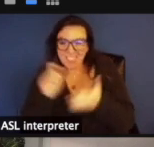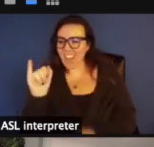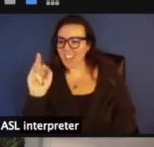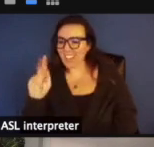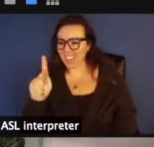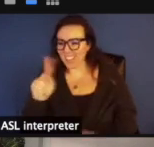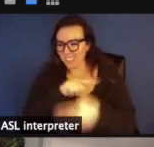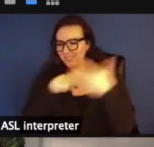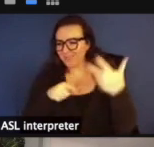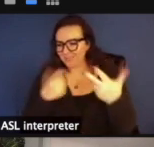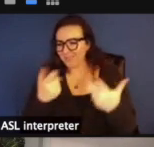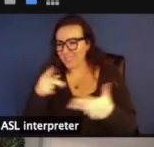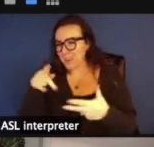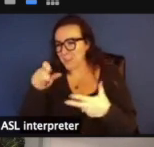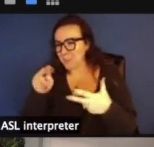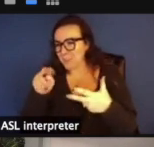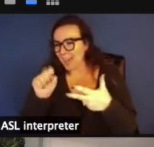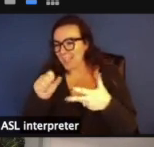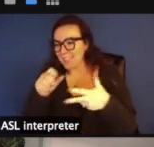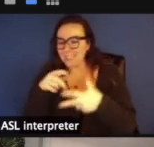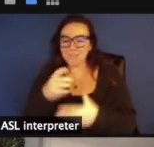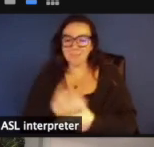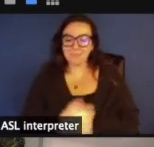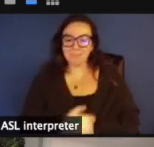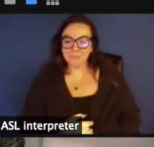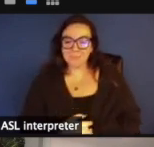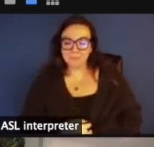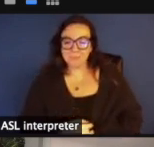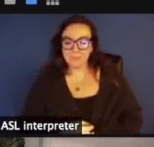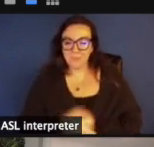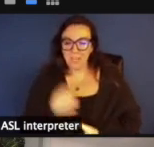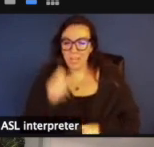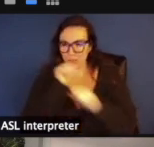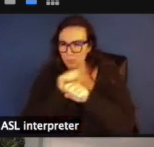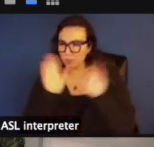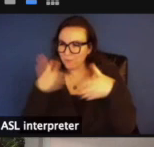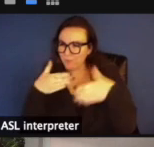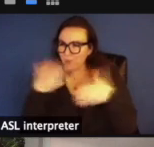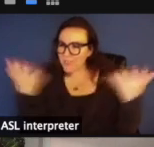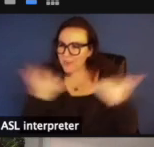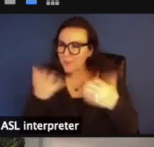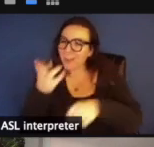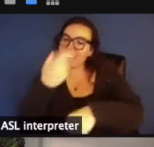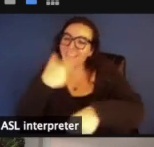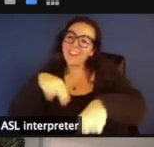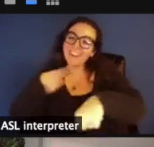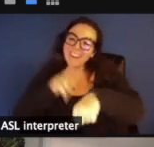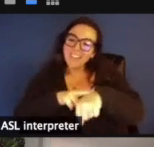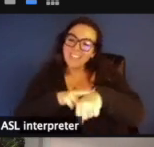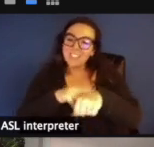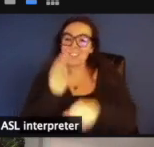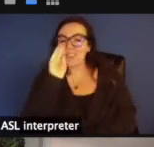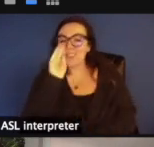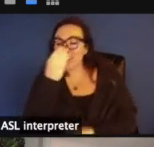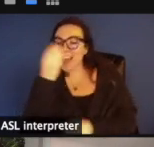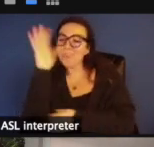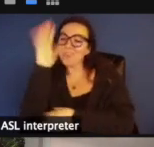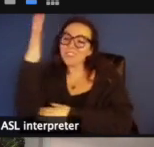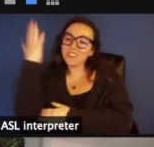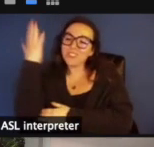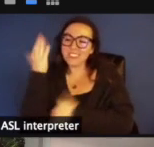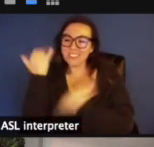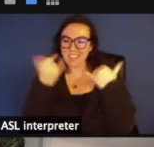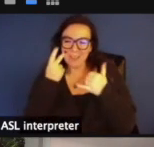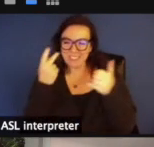So pens. And his work really focuses on nature, so lots of kind of flowers and trees. So let's look at some of his